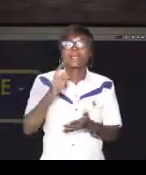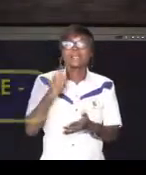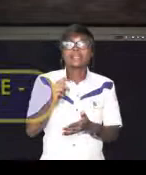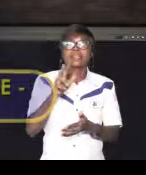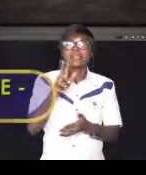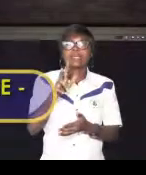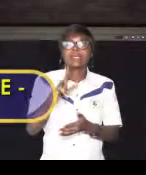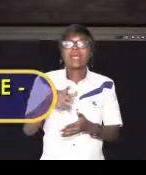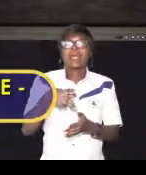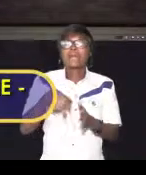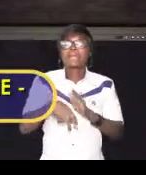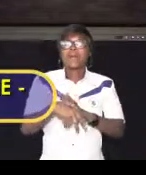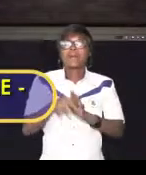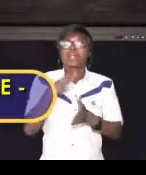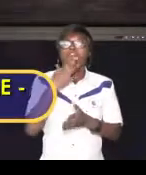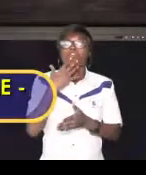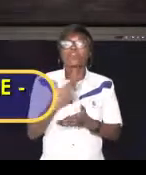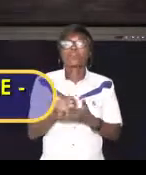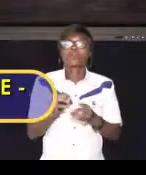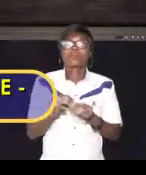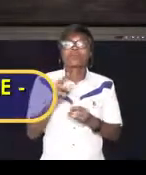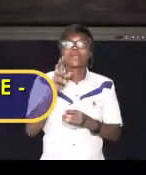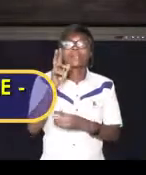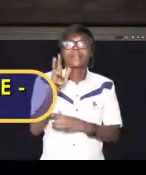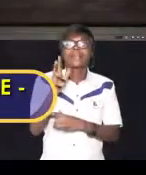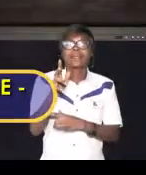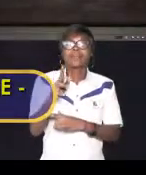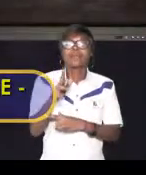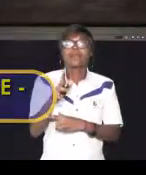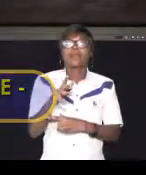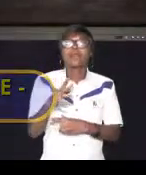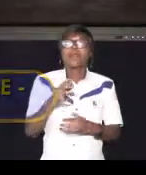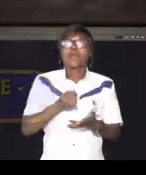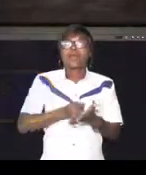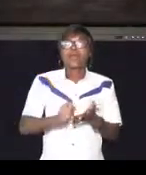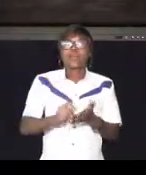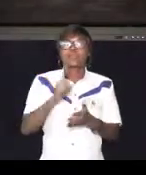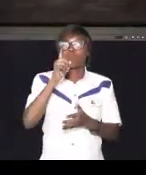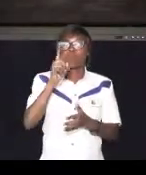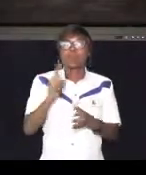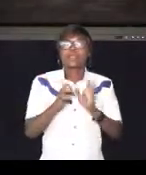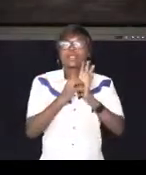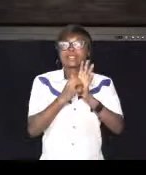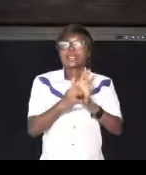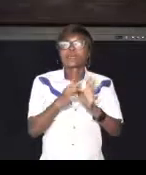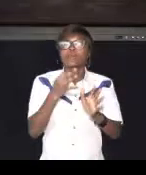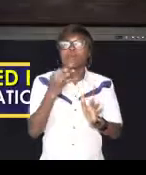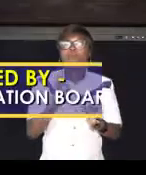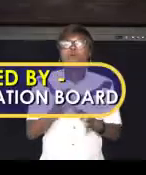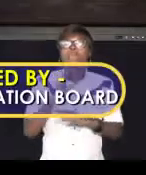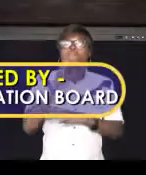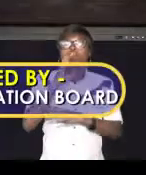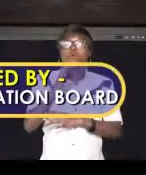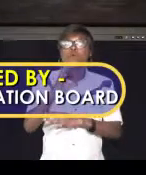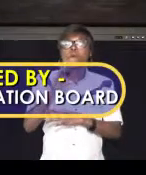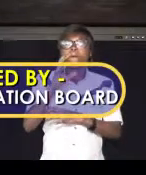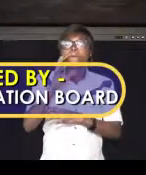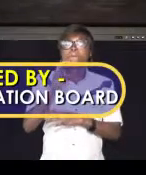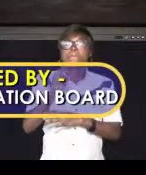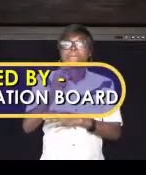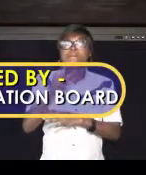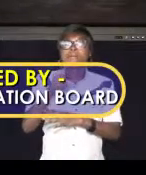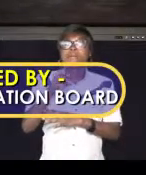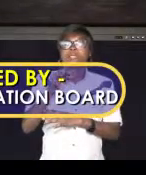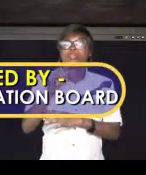the 3 primary colors. And question number 3. Write one example of complementary